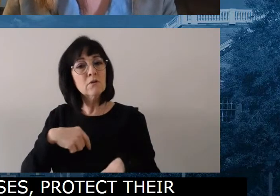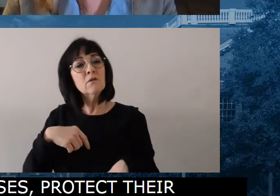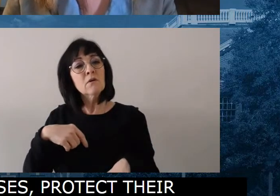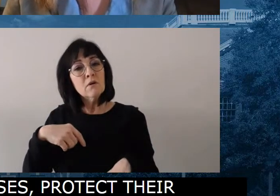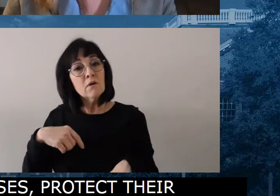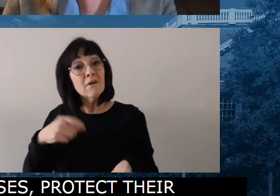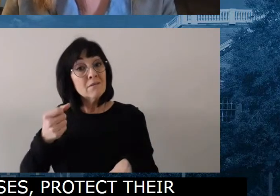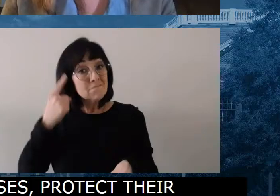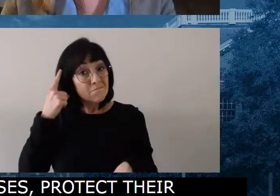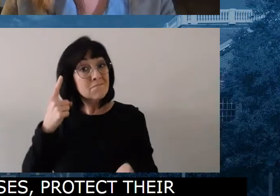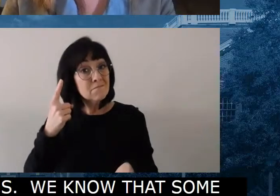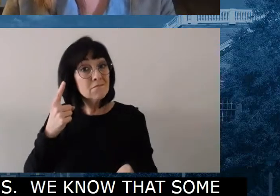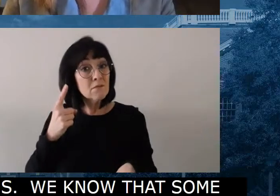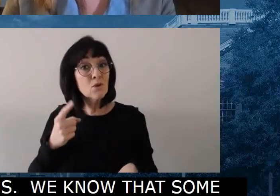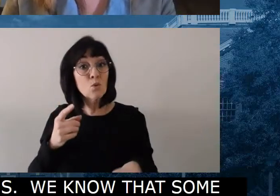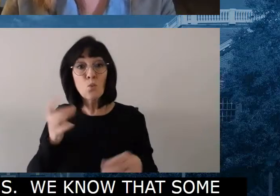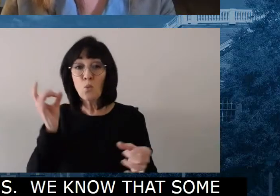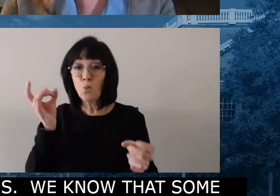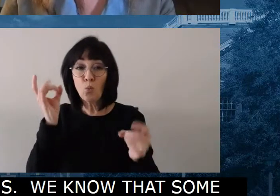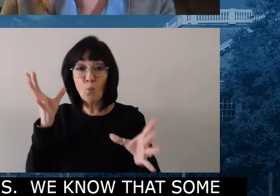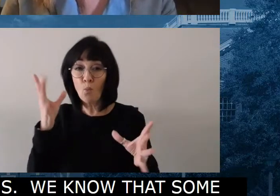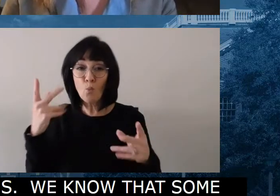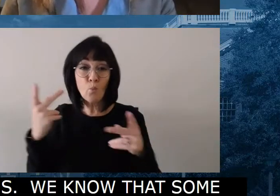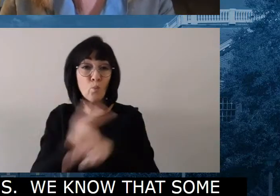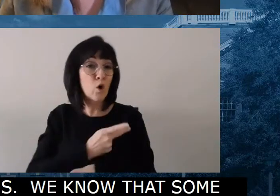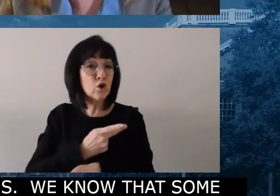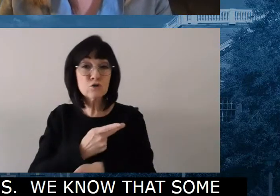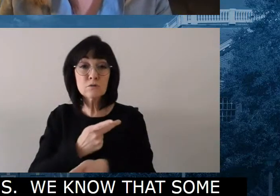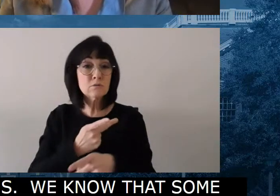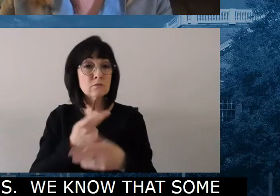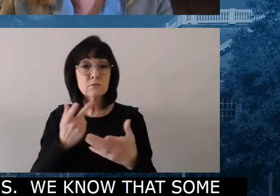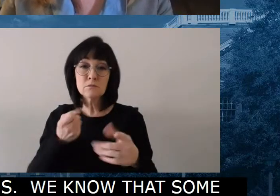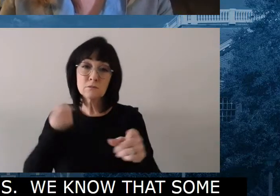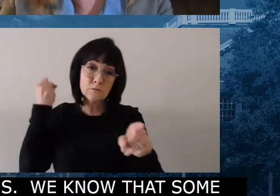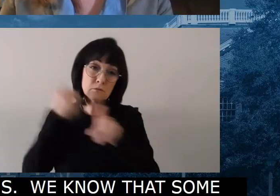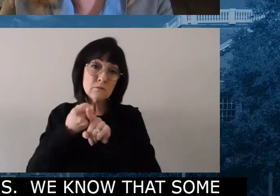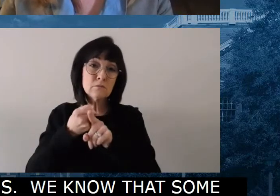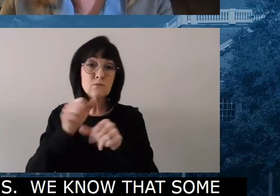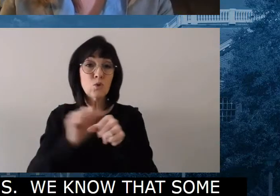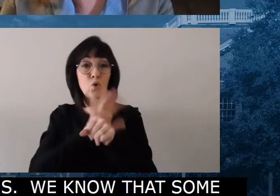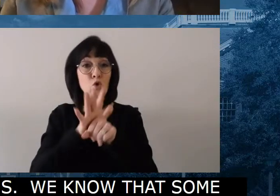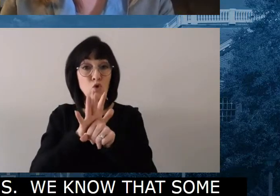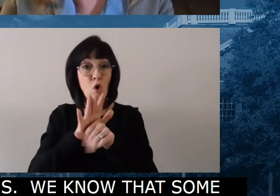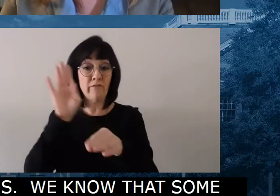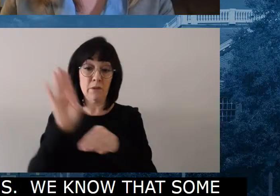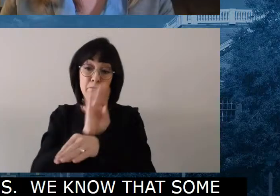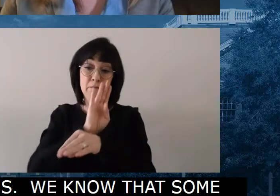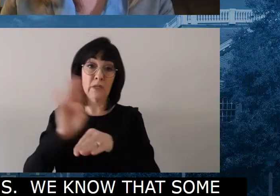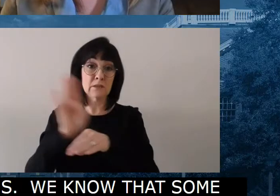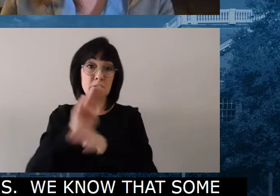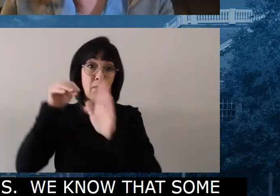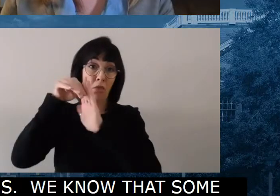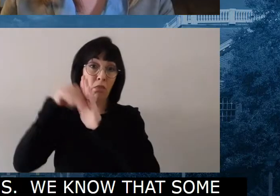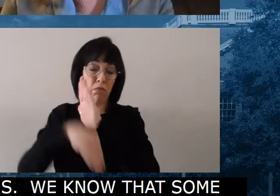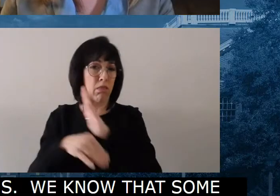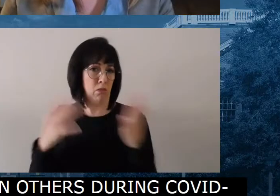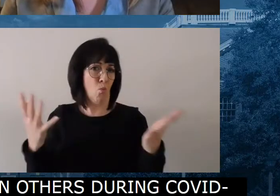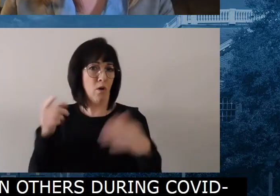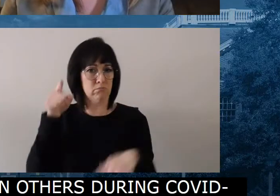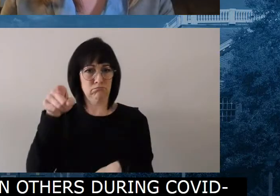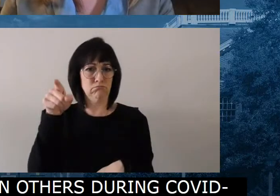Hospitality, restaurants have been hit as hard as anybody. And these are the workers on the front